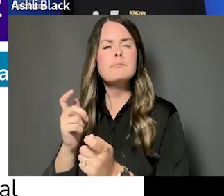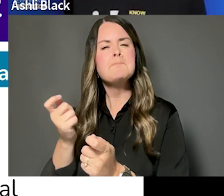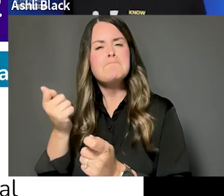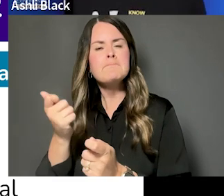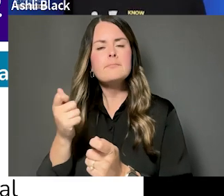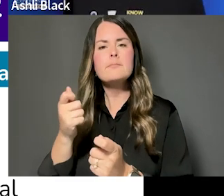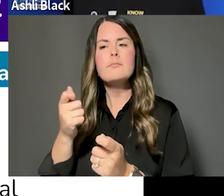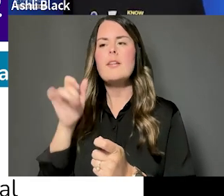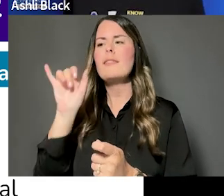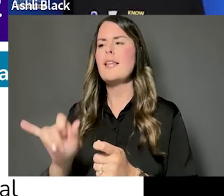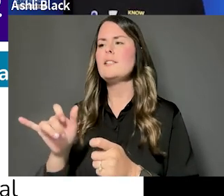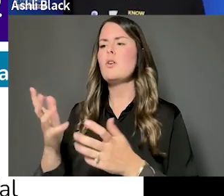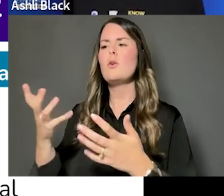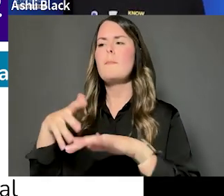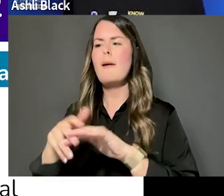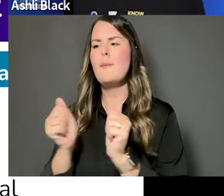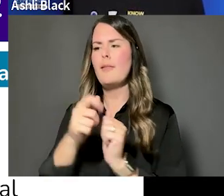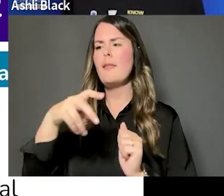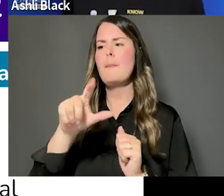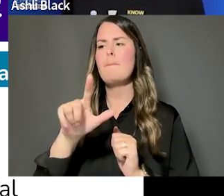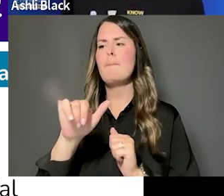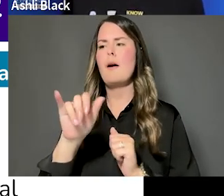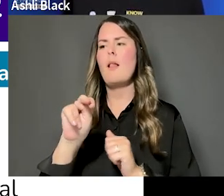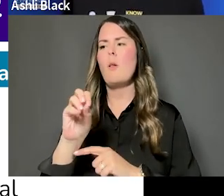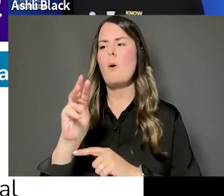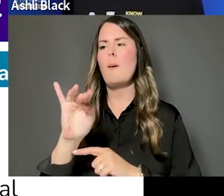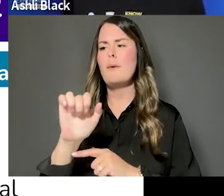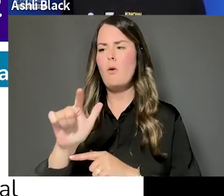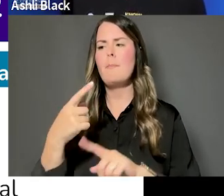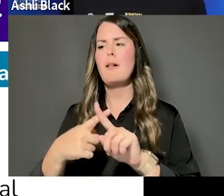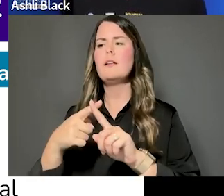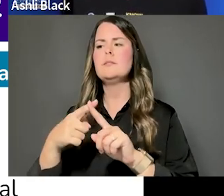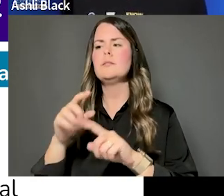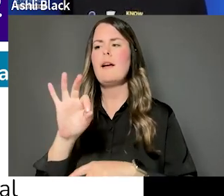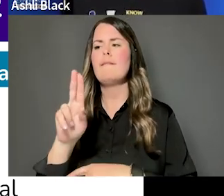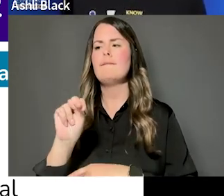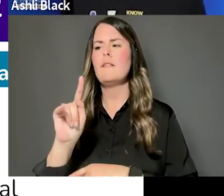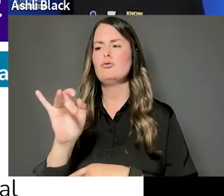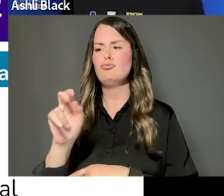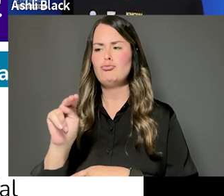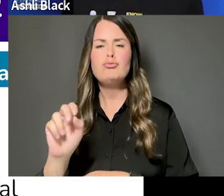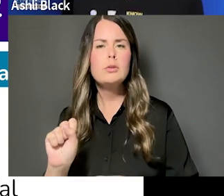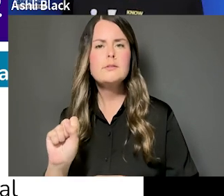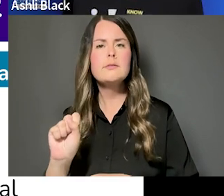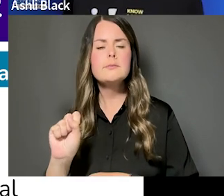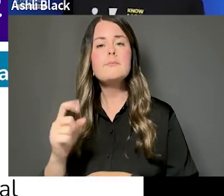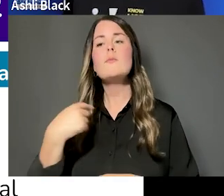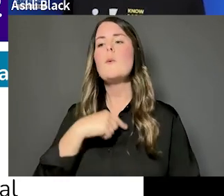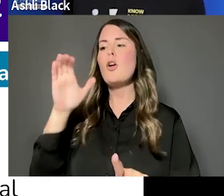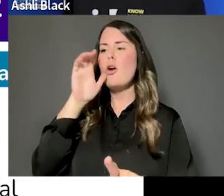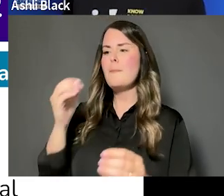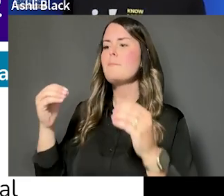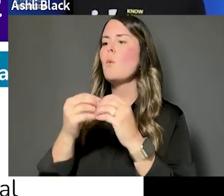which originally combined polynomials and rational functions, into 2 separate units for clarity. We also heard the ask for more